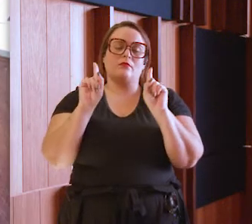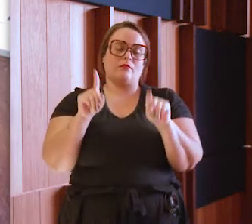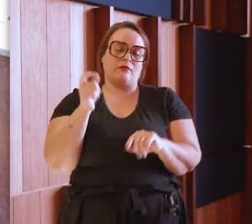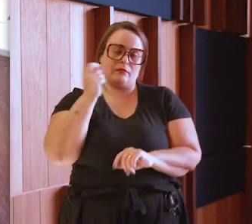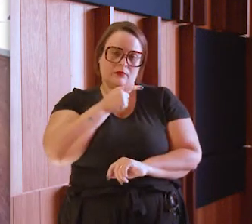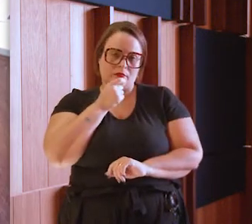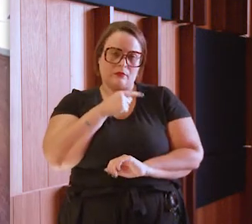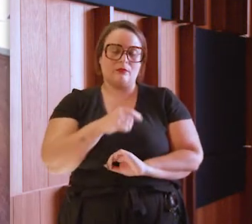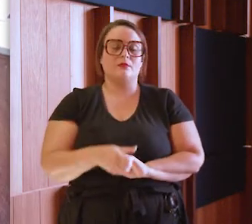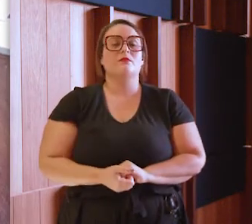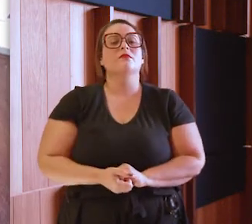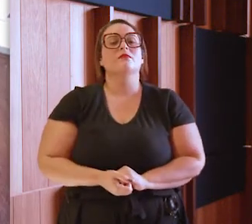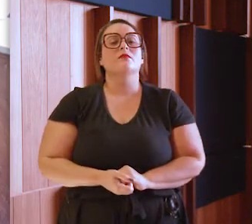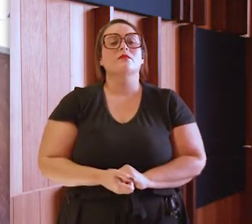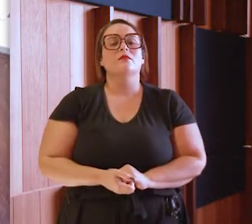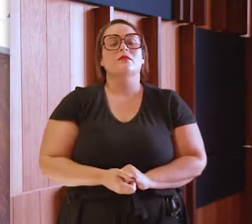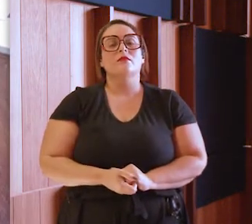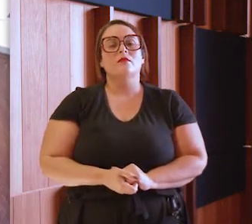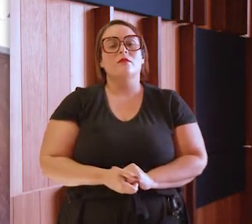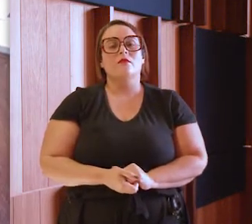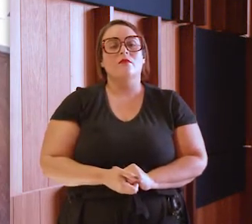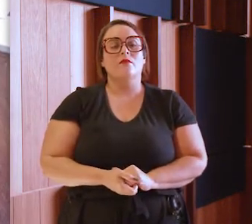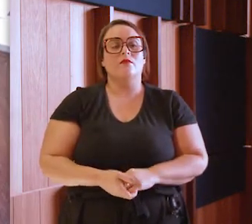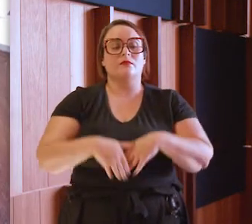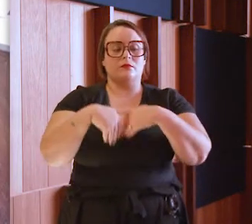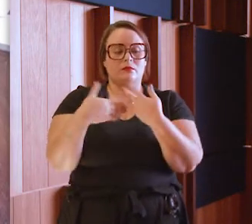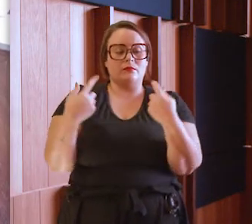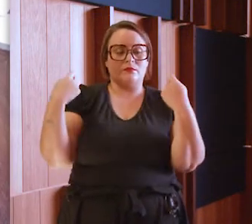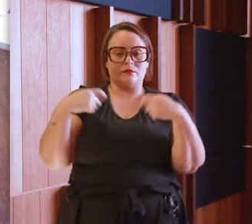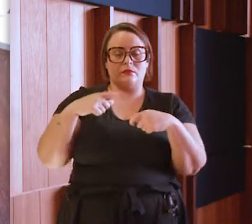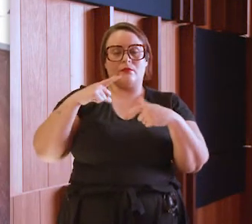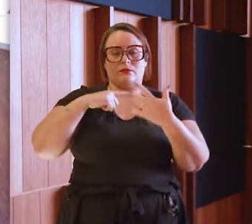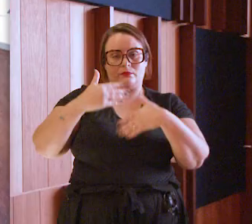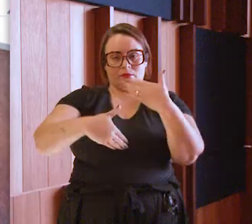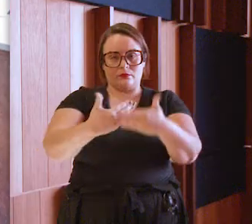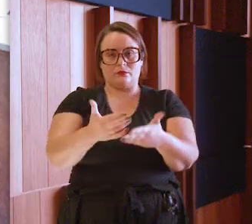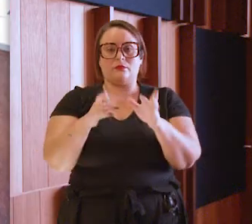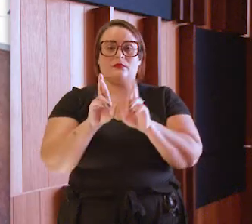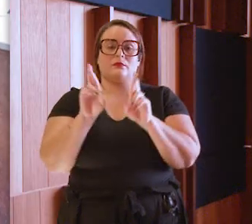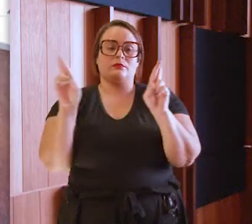require a complete different set of process, technology, and experts, people.